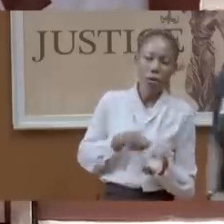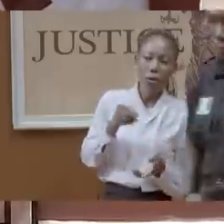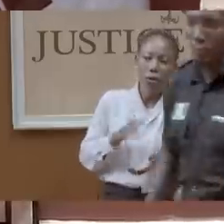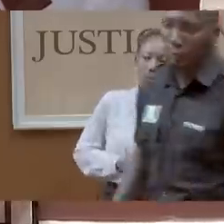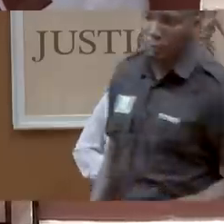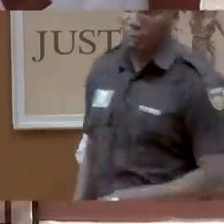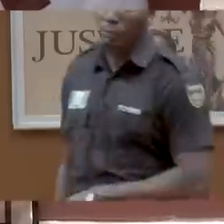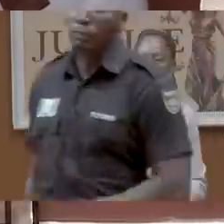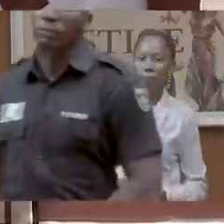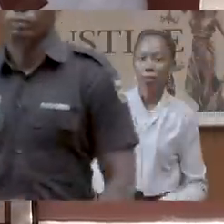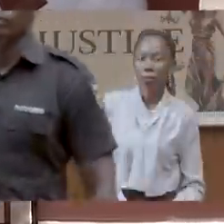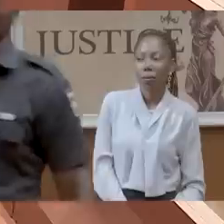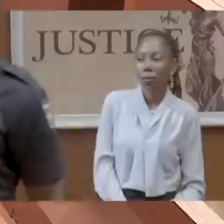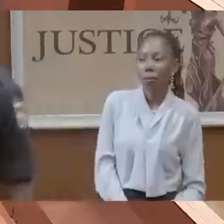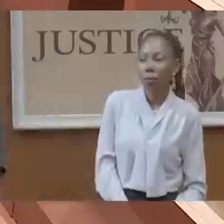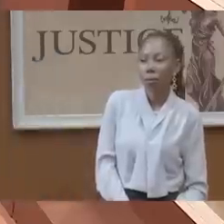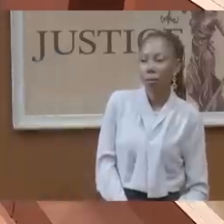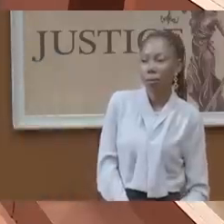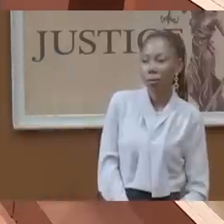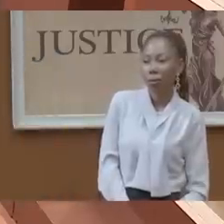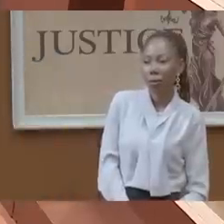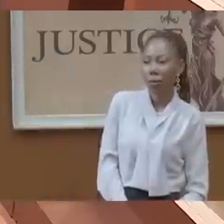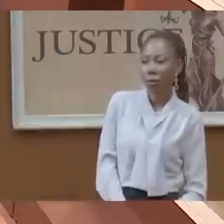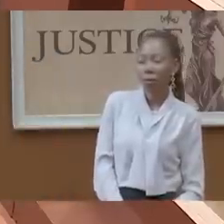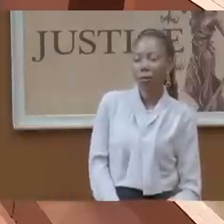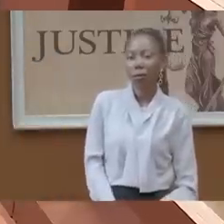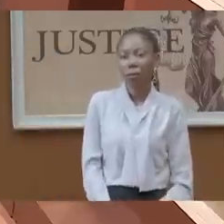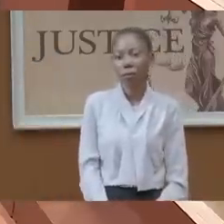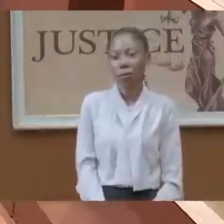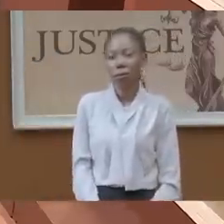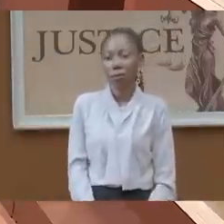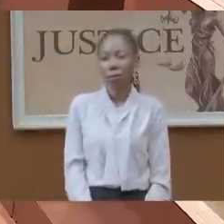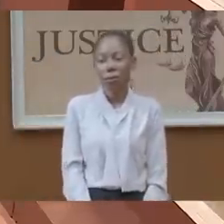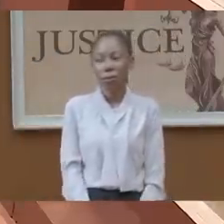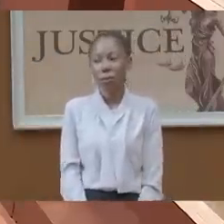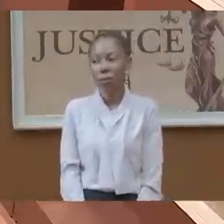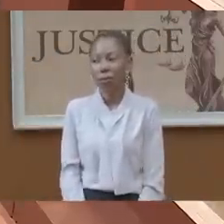Let me have it. That is the number of Uremu. Uremu Ogbeta is her name.